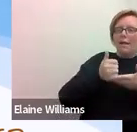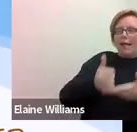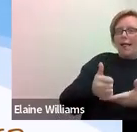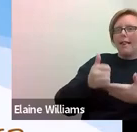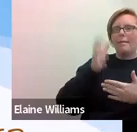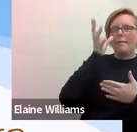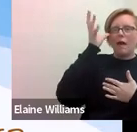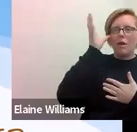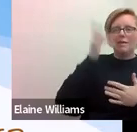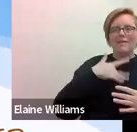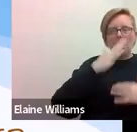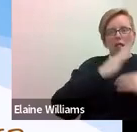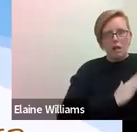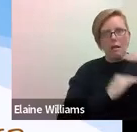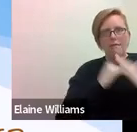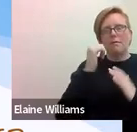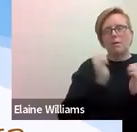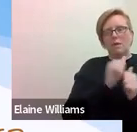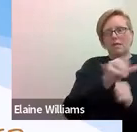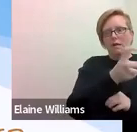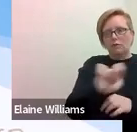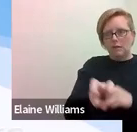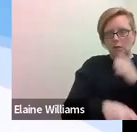transition into kindergarten?